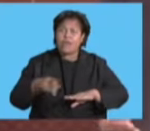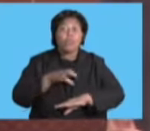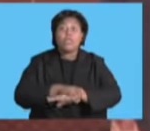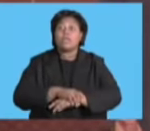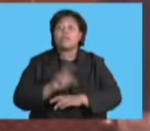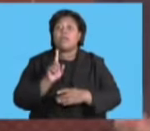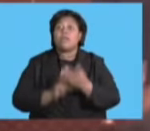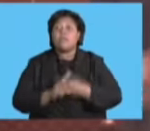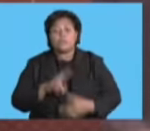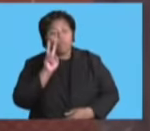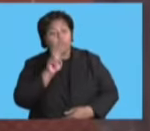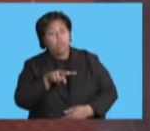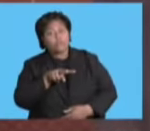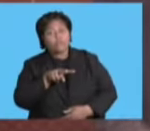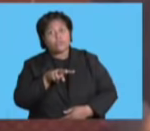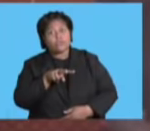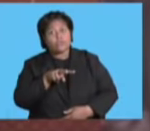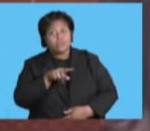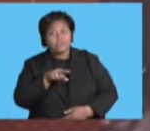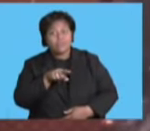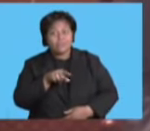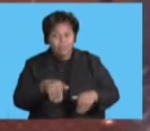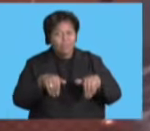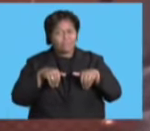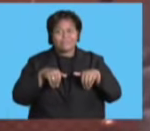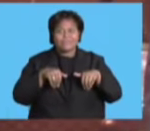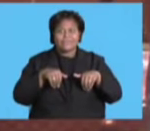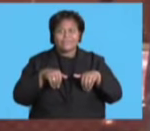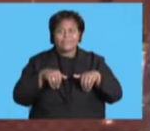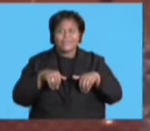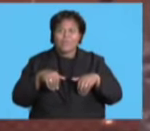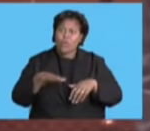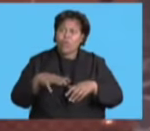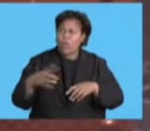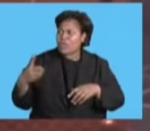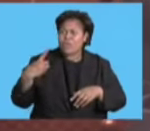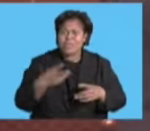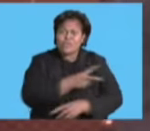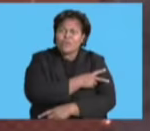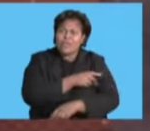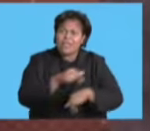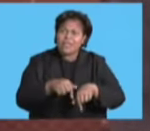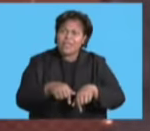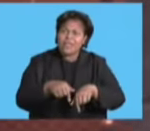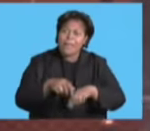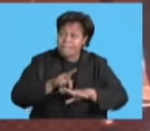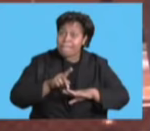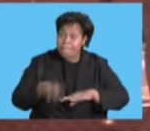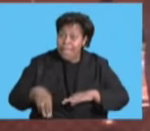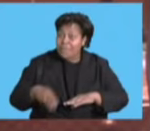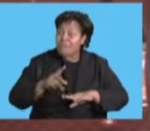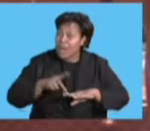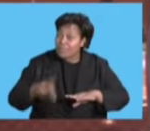officers on duty in Parliament as well as others, including 2 members of Parliament and 2 youth staff members of a political